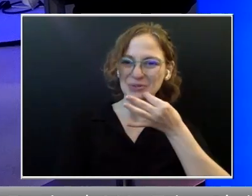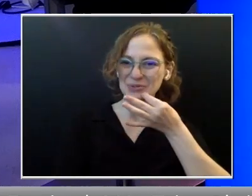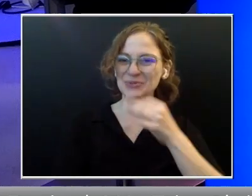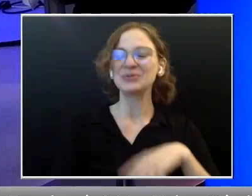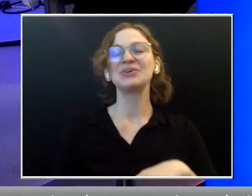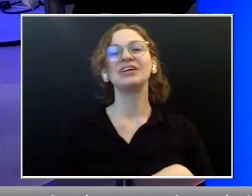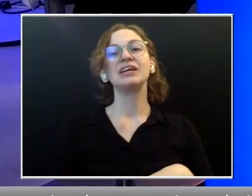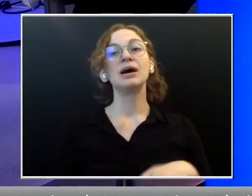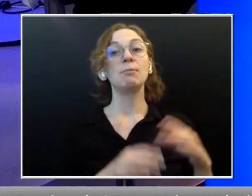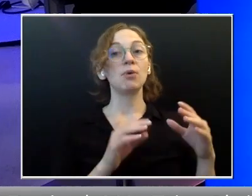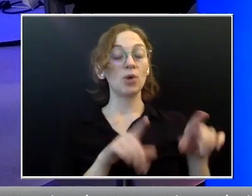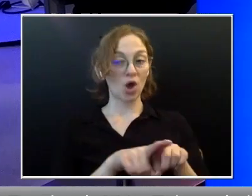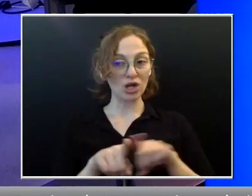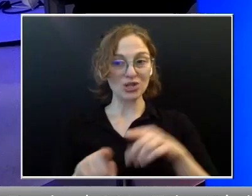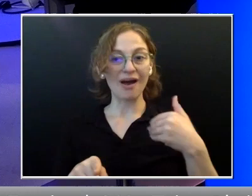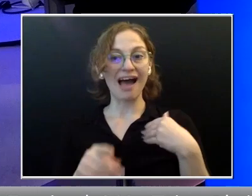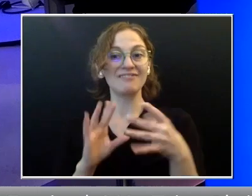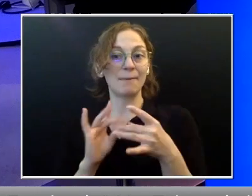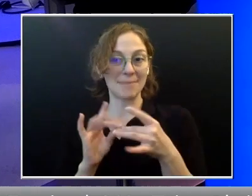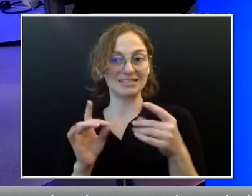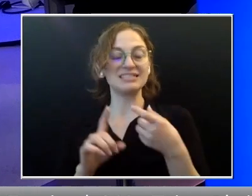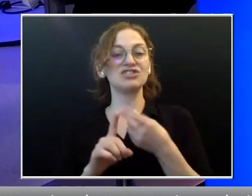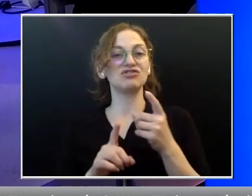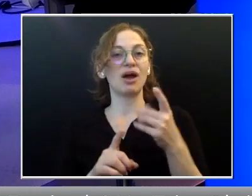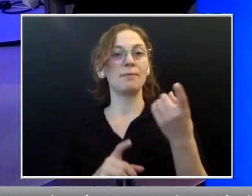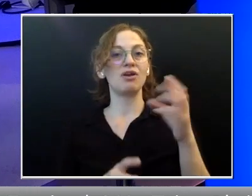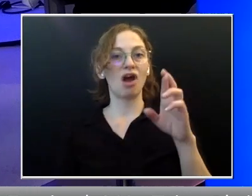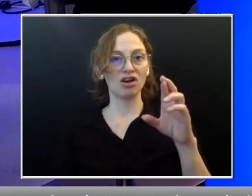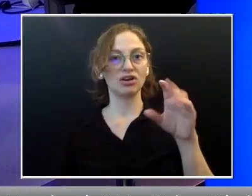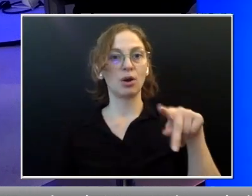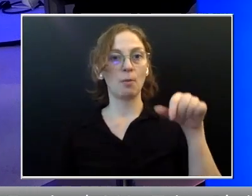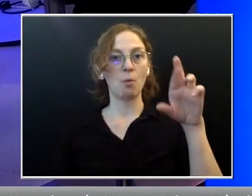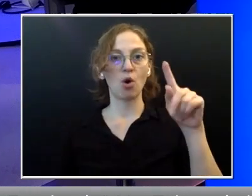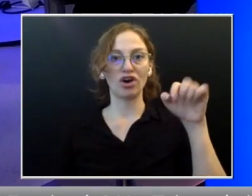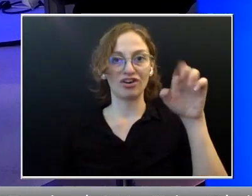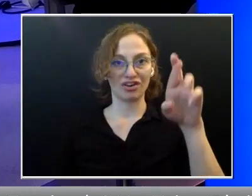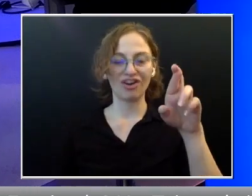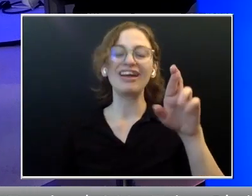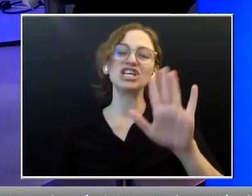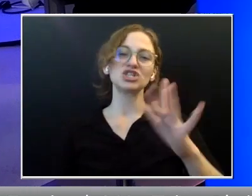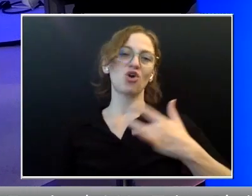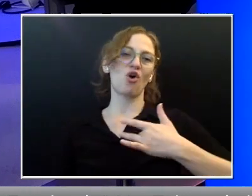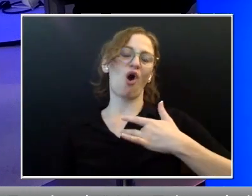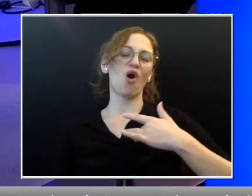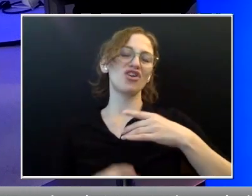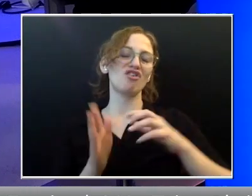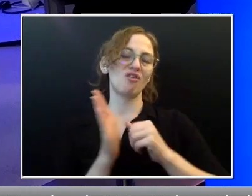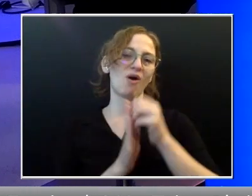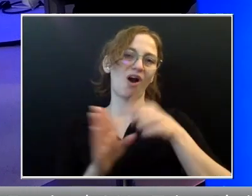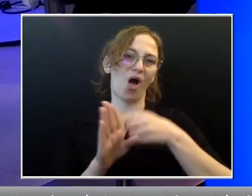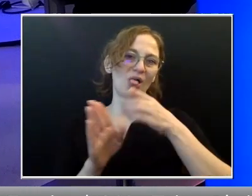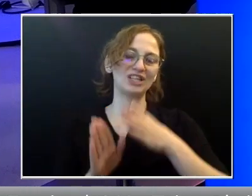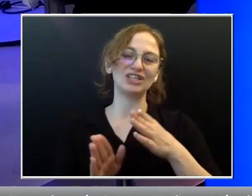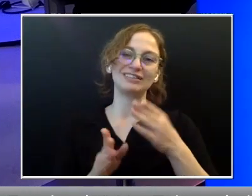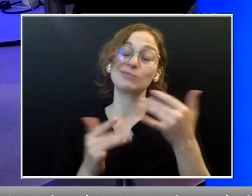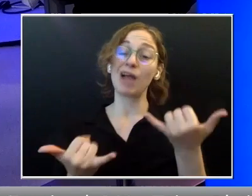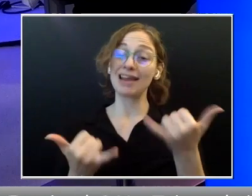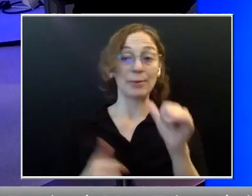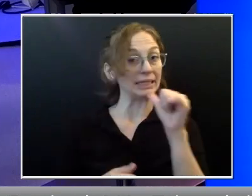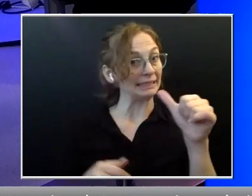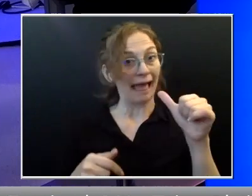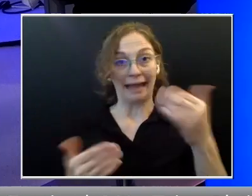from Dr. Porter. He's your cardio oncologist. He's out of the country now. Okay. But here's what he had to say on the power of